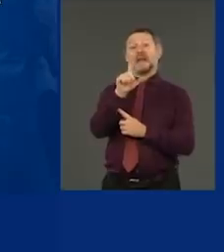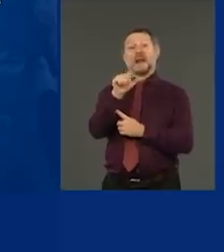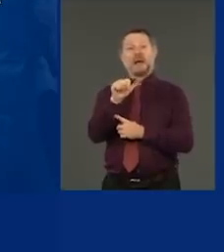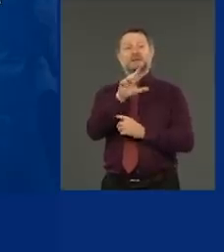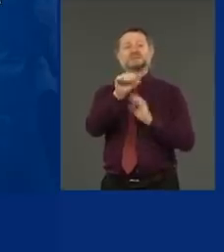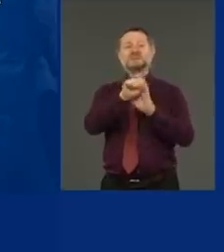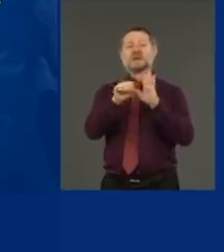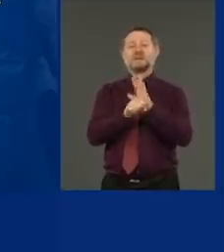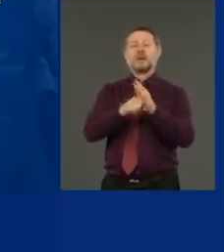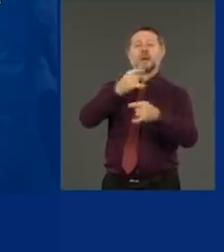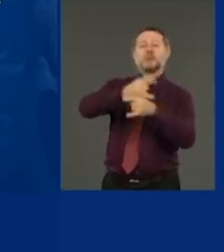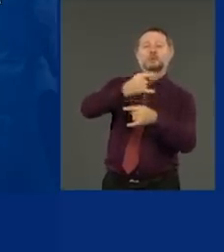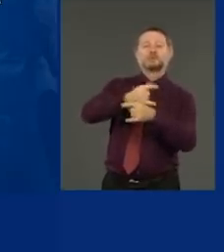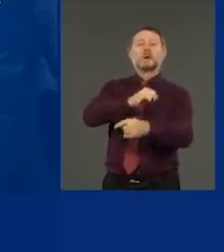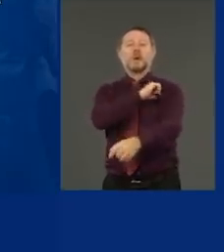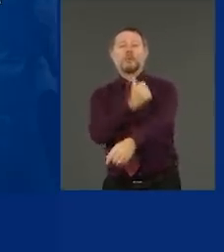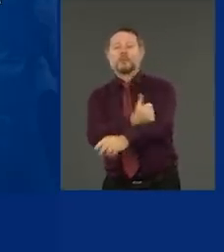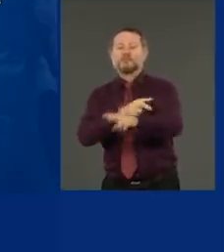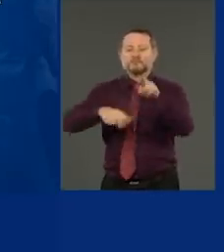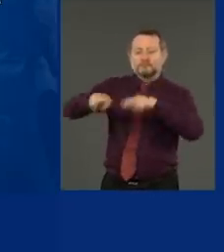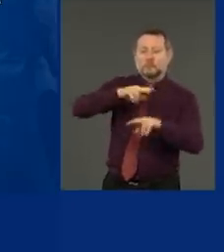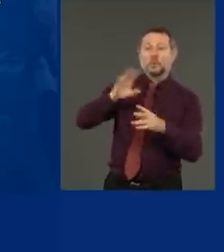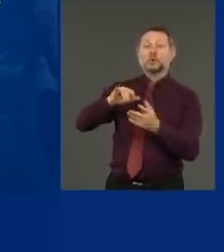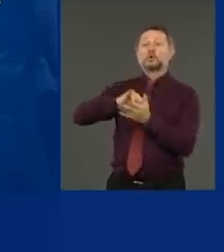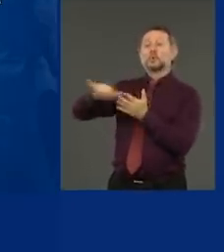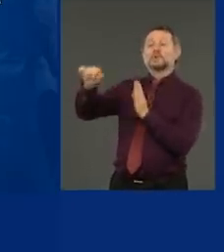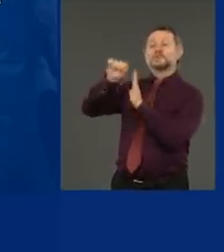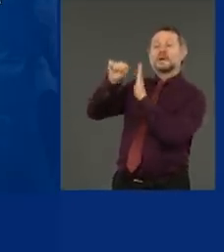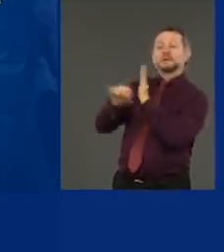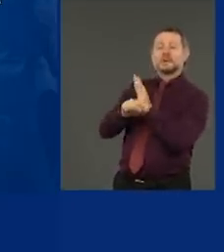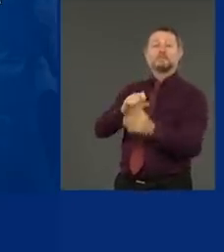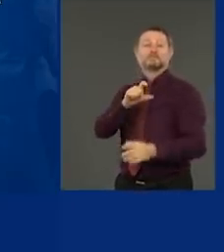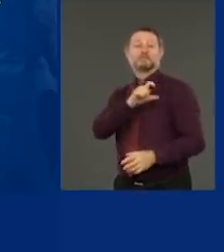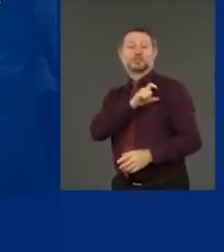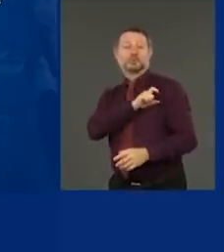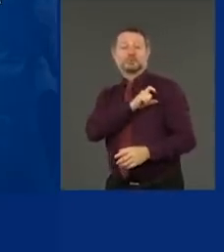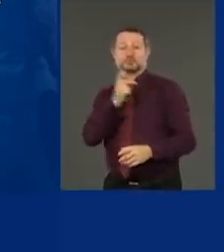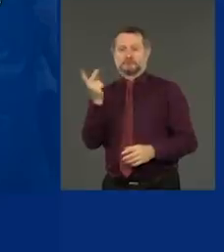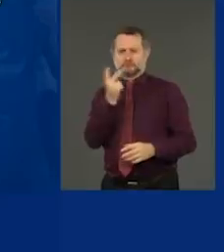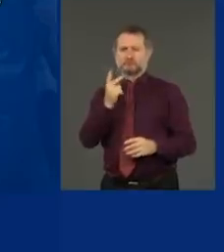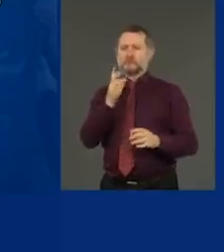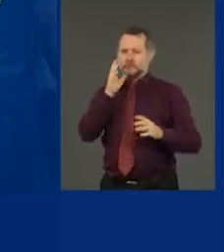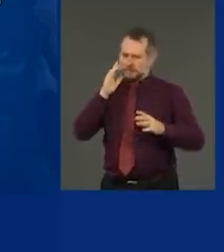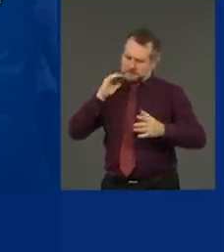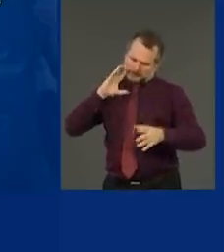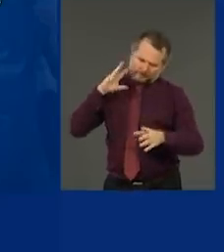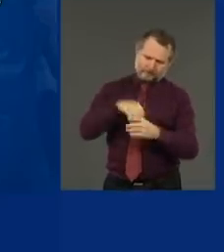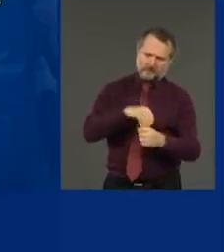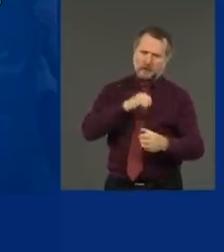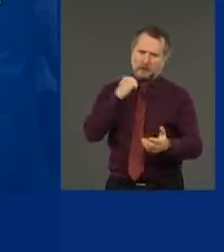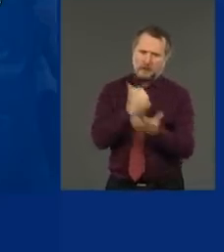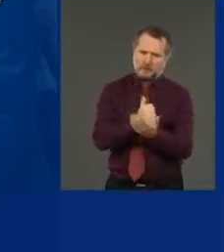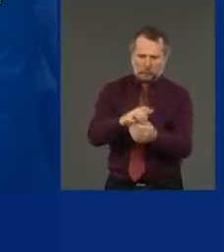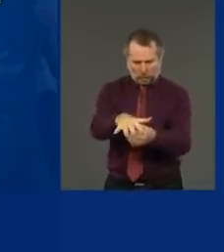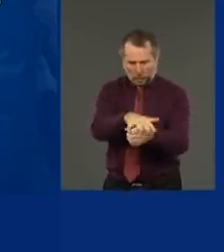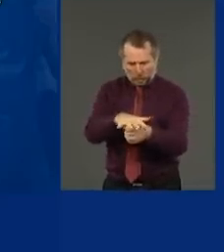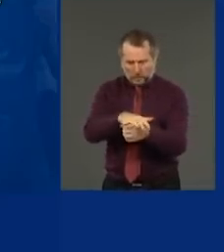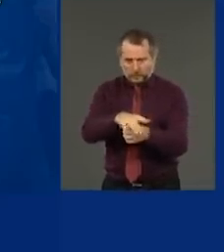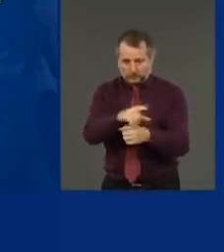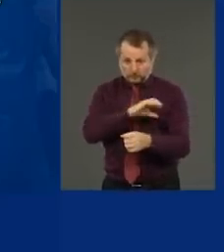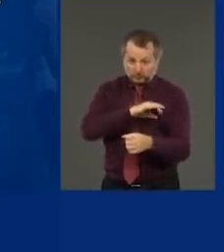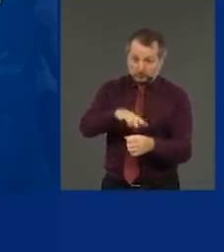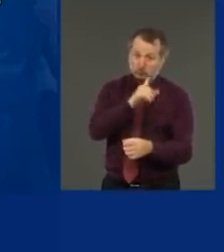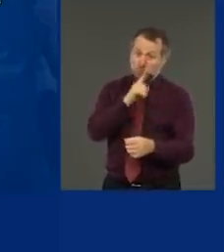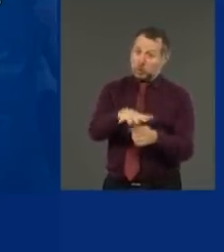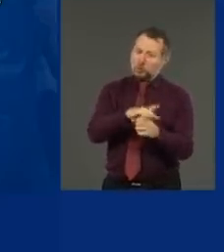are attempting to supplement what the local police departments are supposed to be doing. That is their